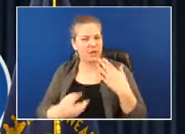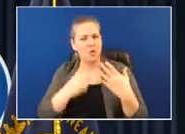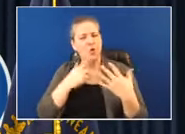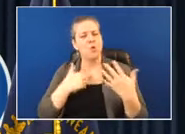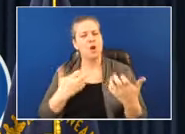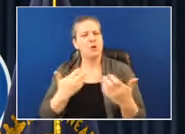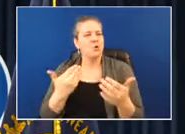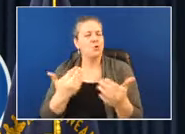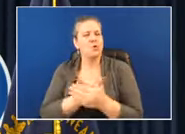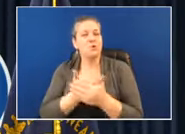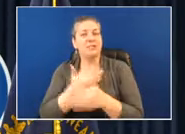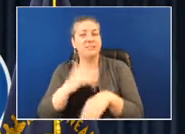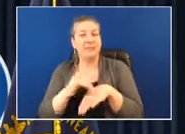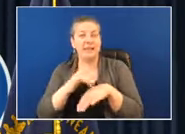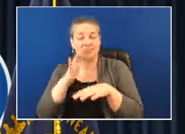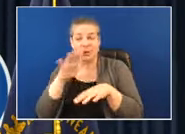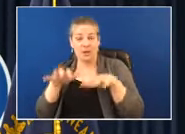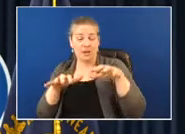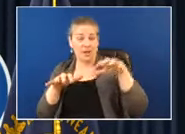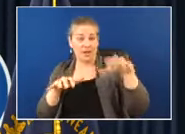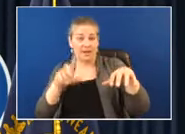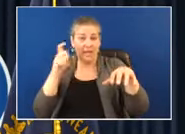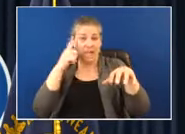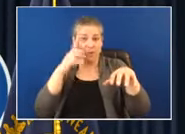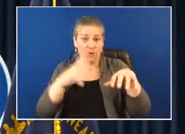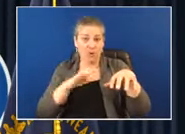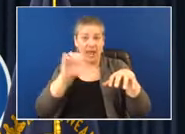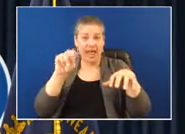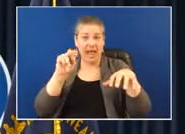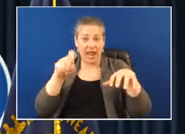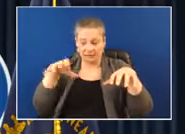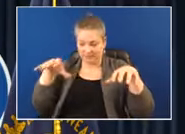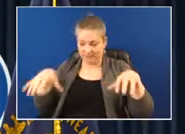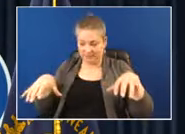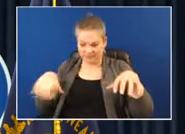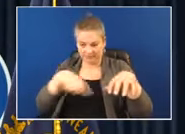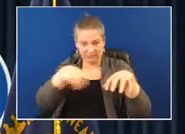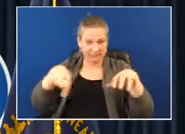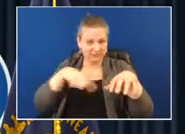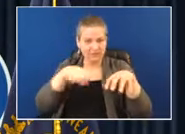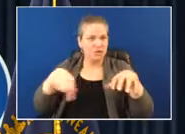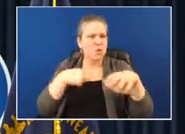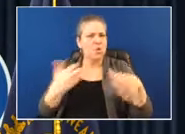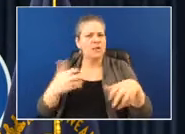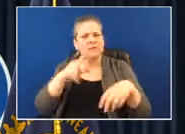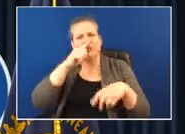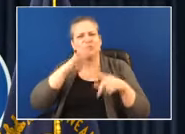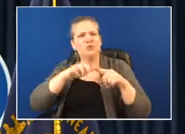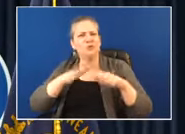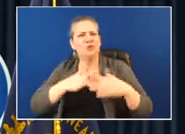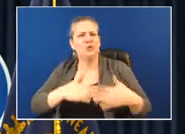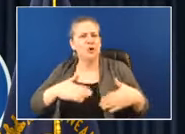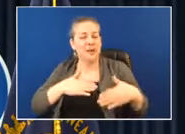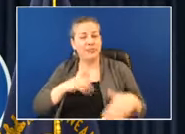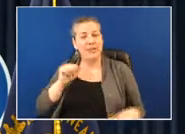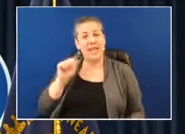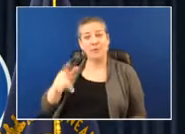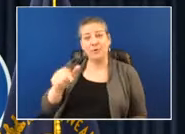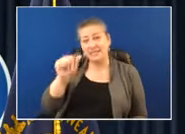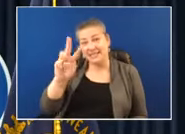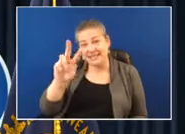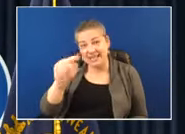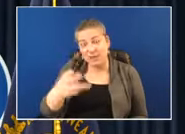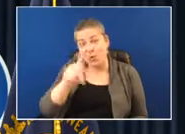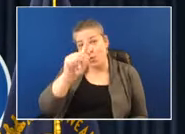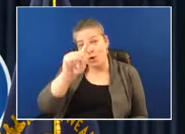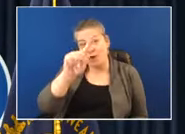between the Capitol and the Annex in a way that kids can enjoy. So on Saturday, April 16th, from 1:30 to 4 p.m., we're